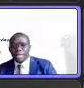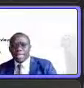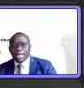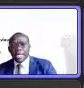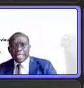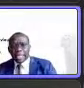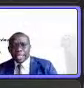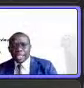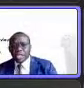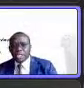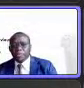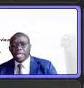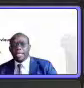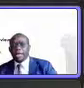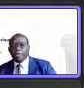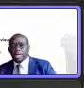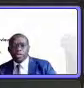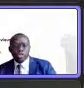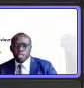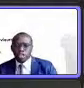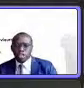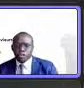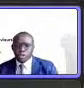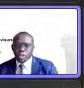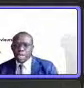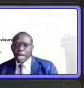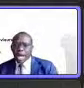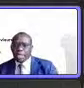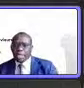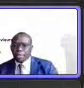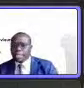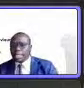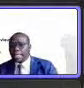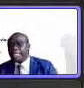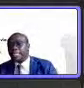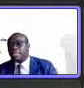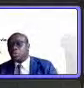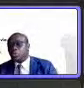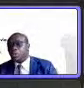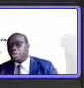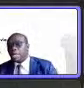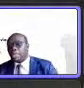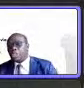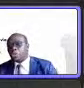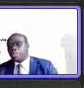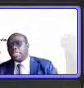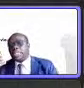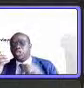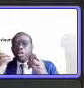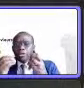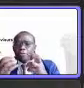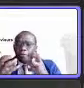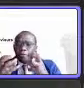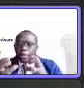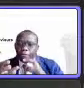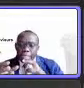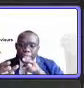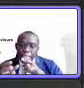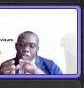supported by other key initiatives like African Continental Free Trade Agreement that really seeks to ensure that there's